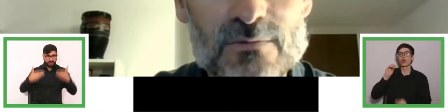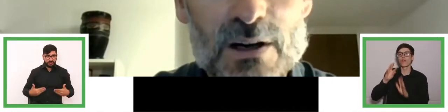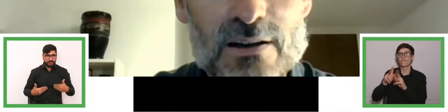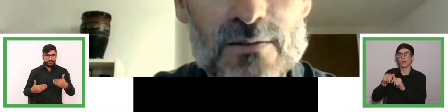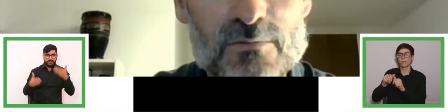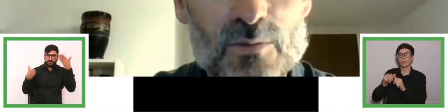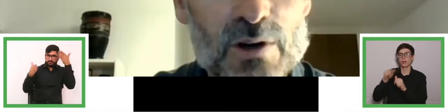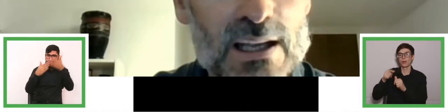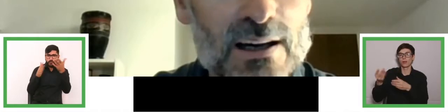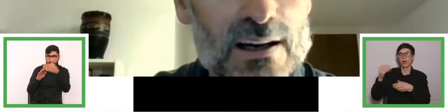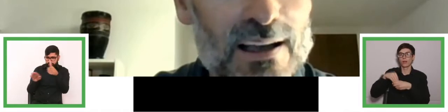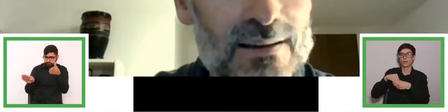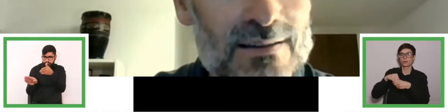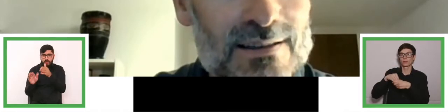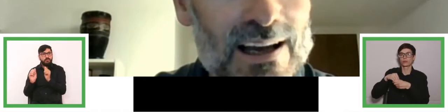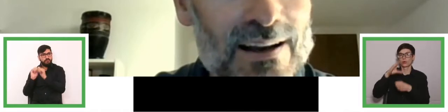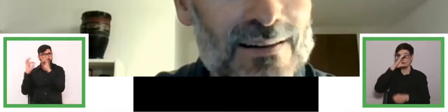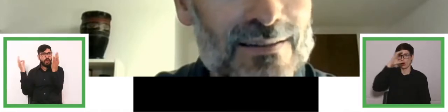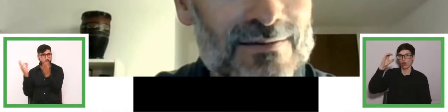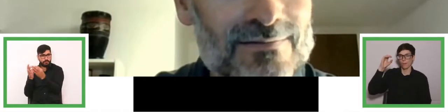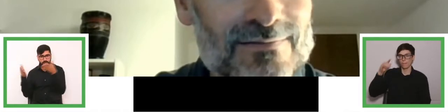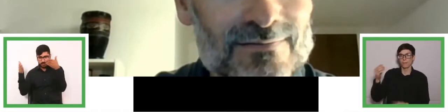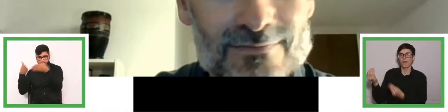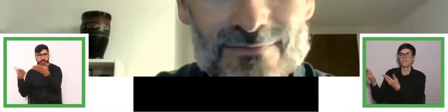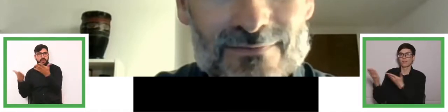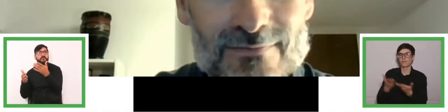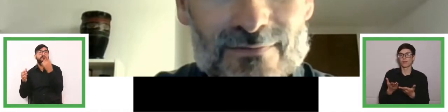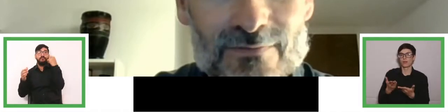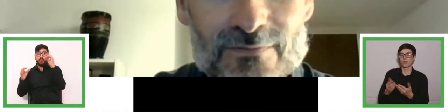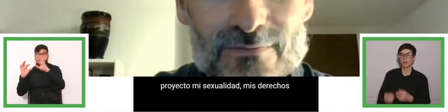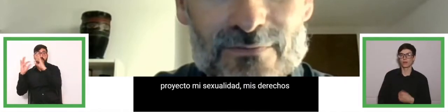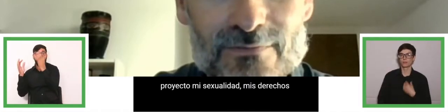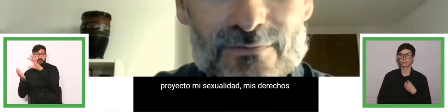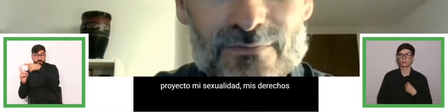Colombia. Welcome, Monica and Diana.